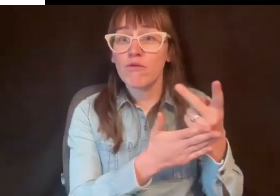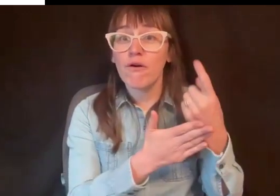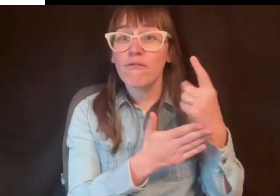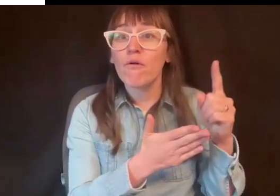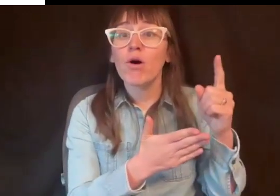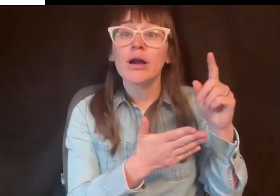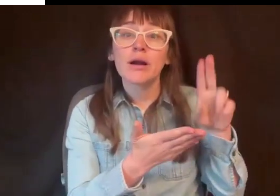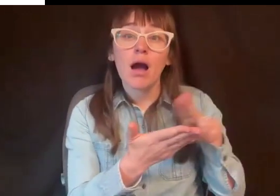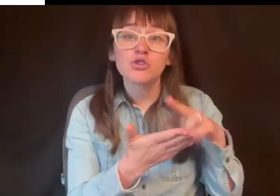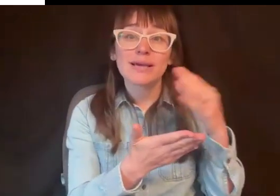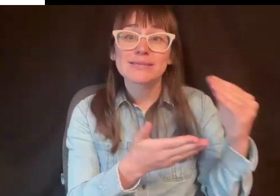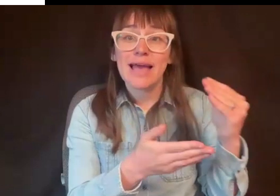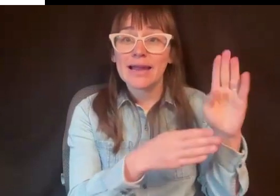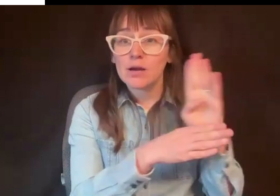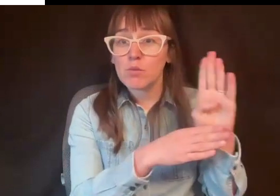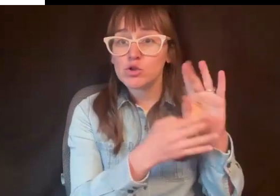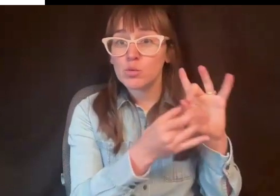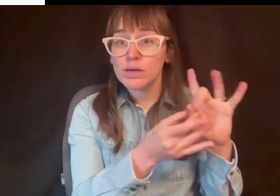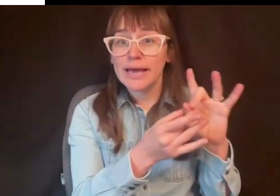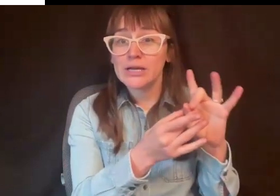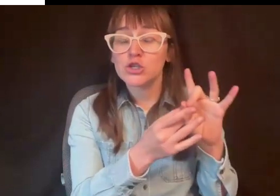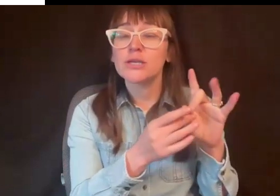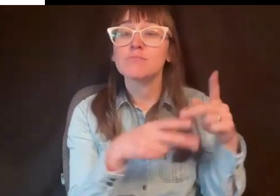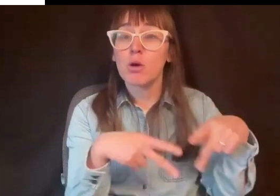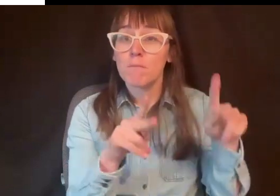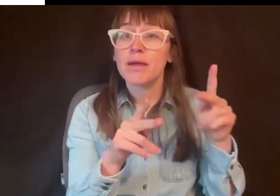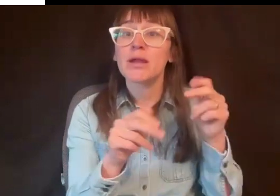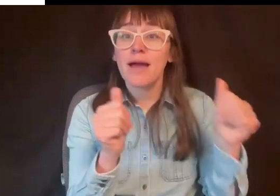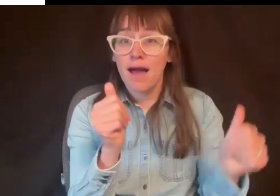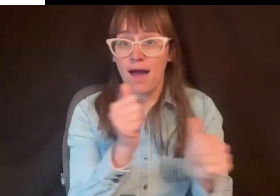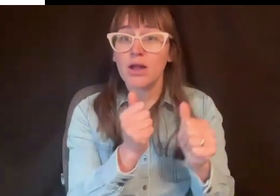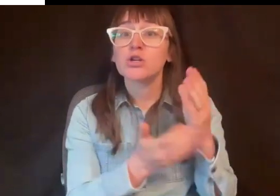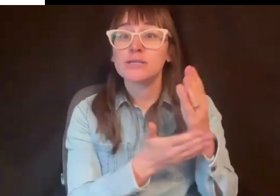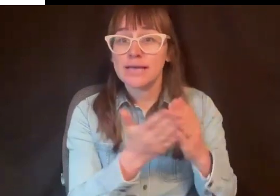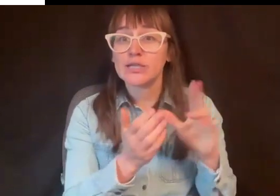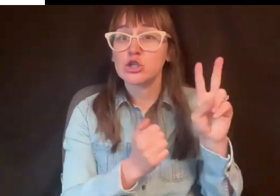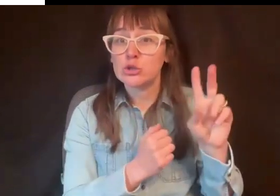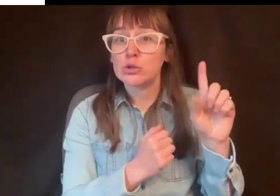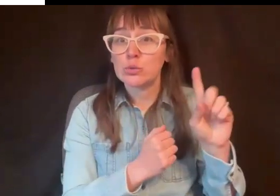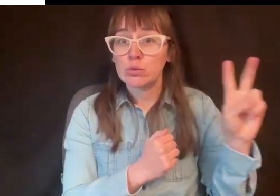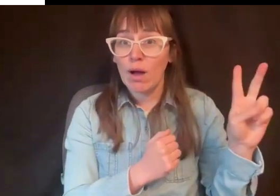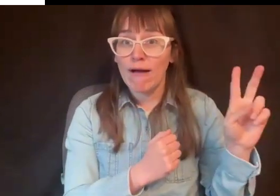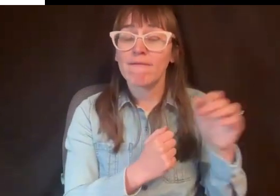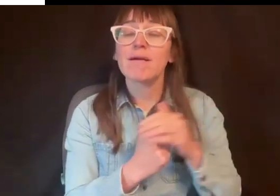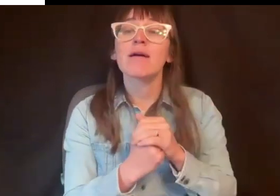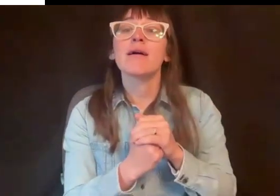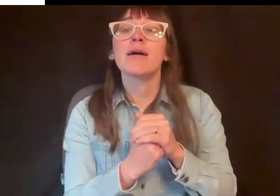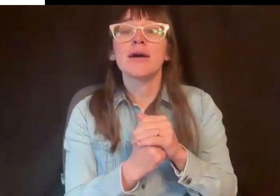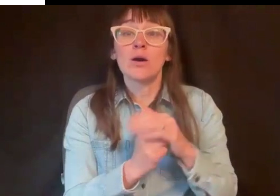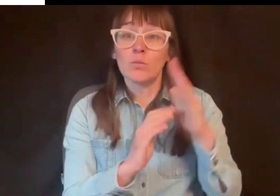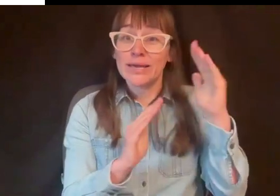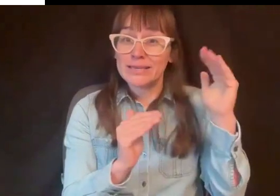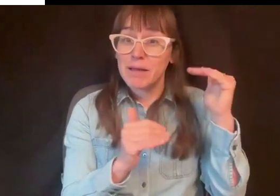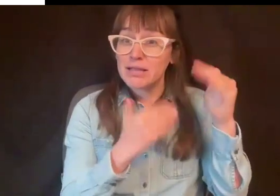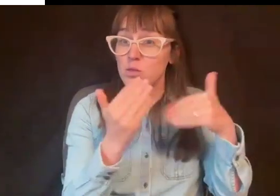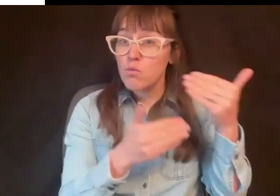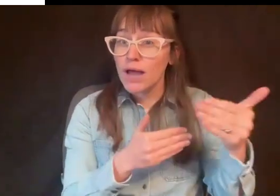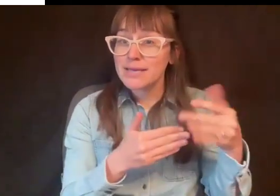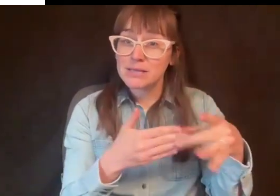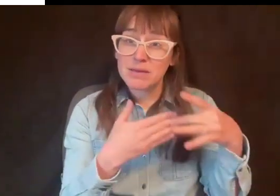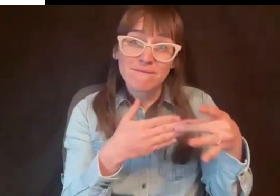and commercial relationships permitted under Section 212 of the Act. We expect such processes to be flexible